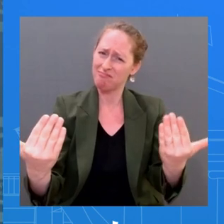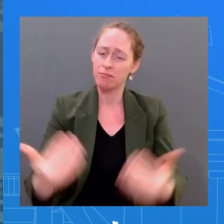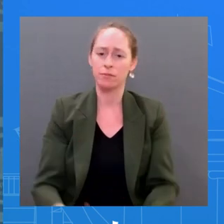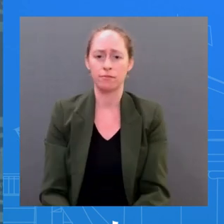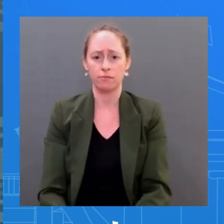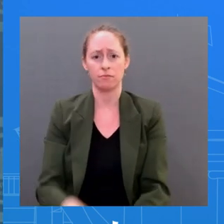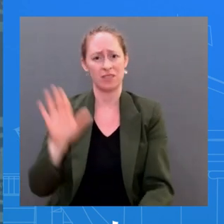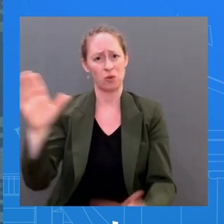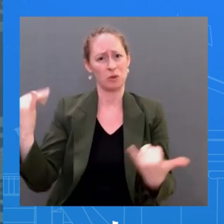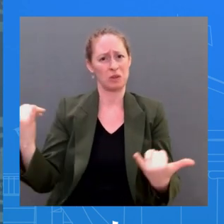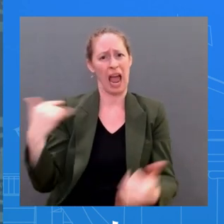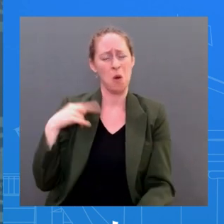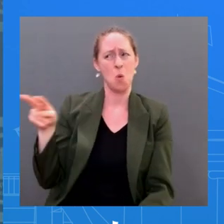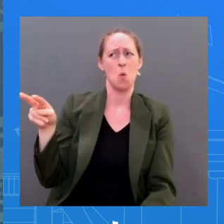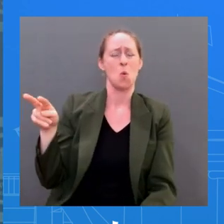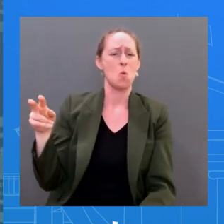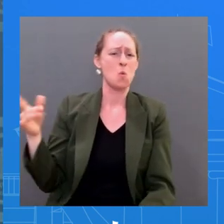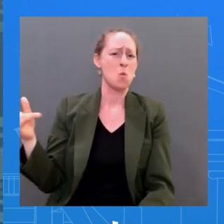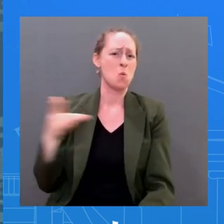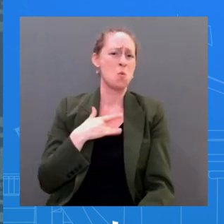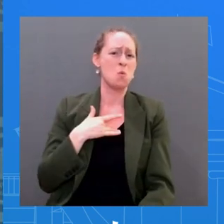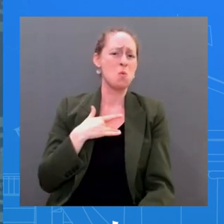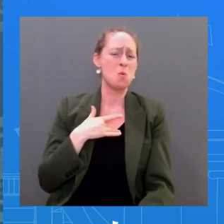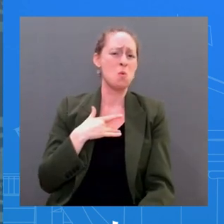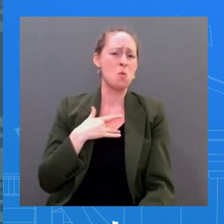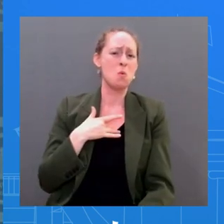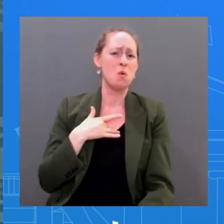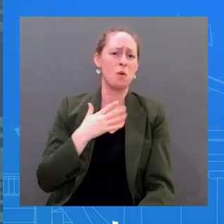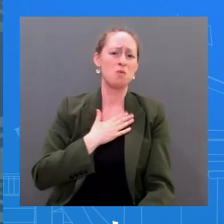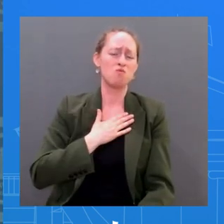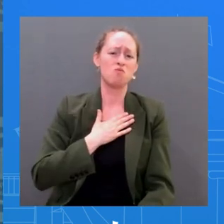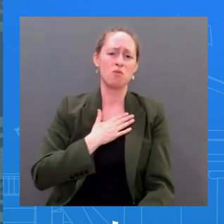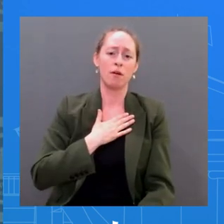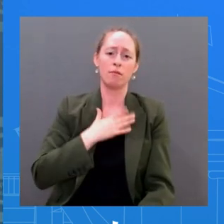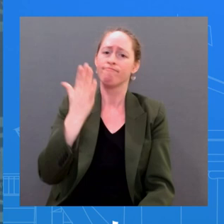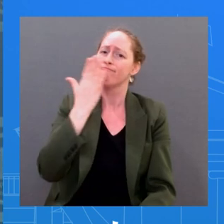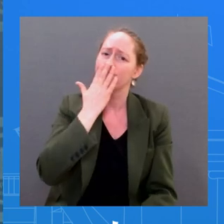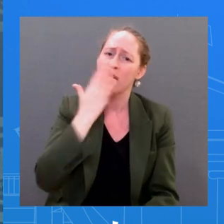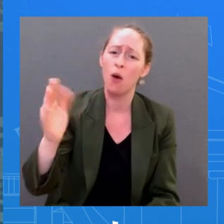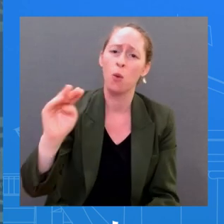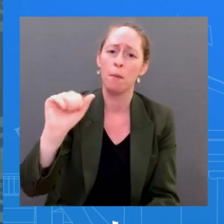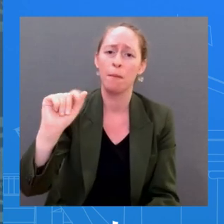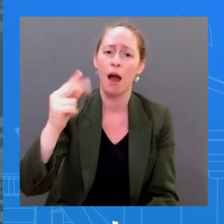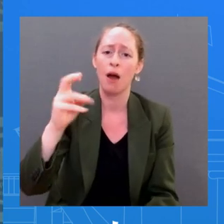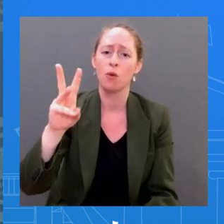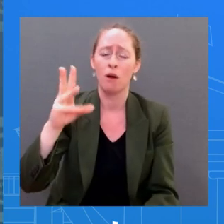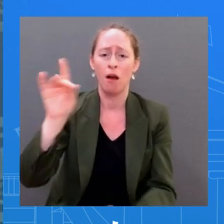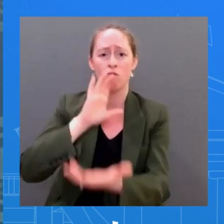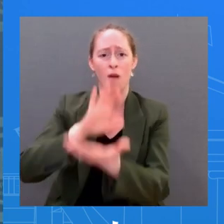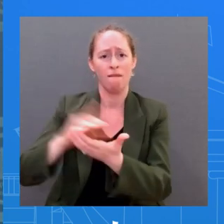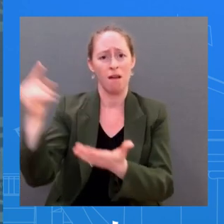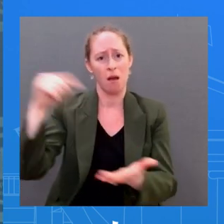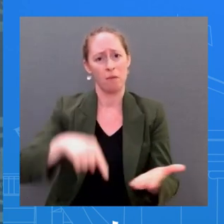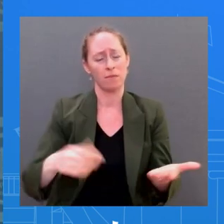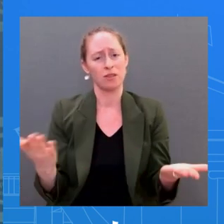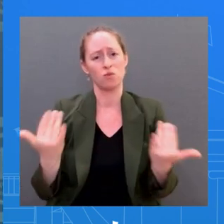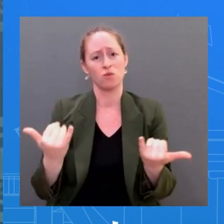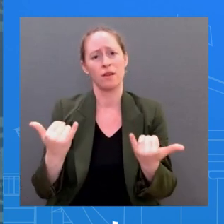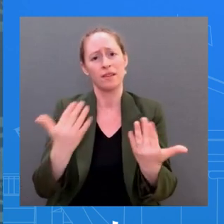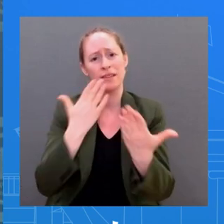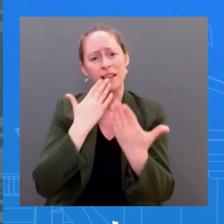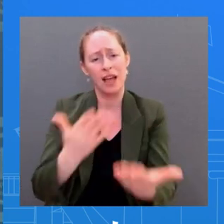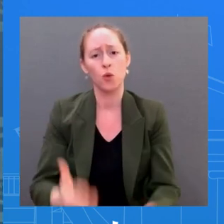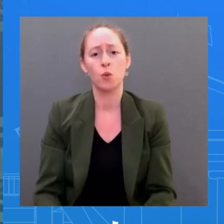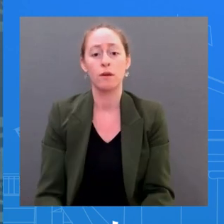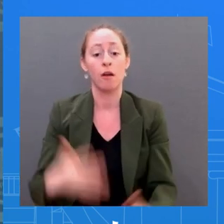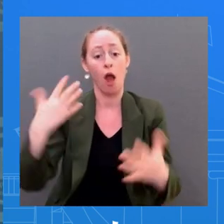emotional. And I thank him and Camila for coming here today. They met with the President, as I just mentioned. And so I just, you know, wanted